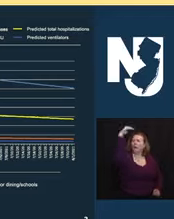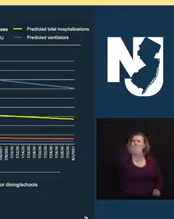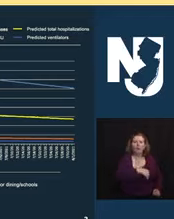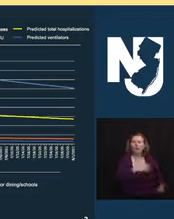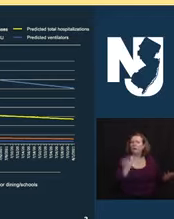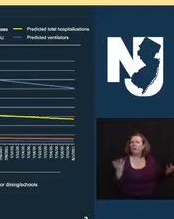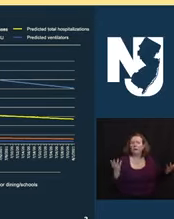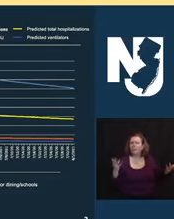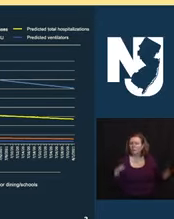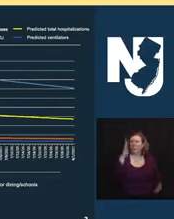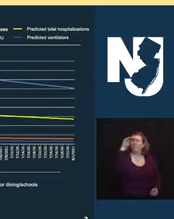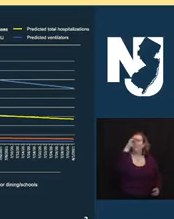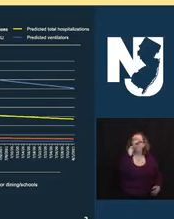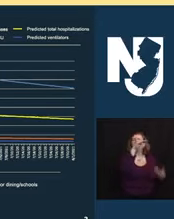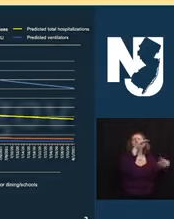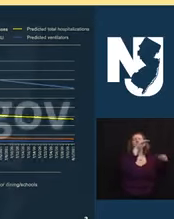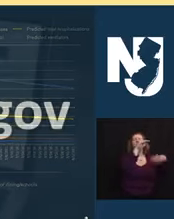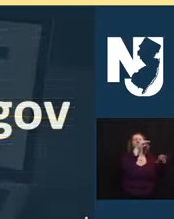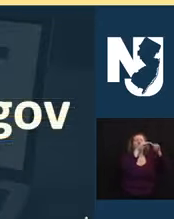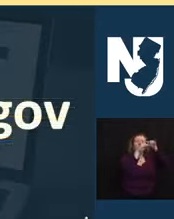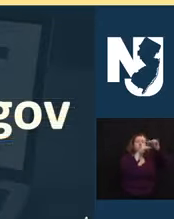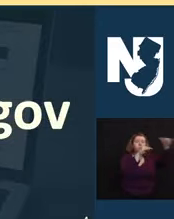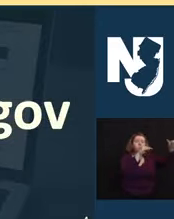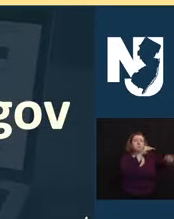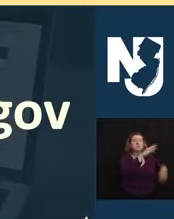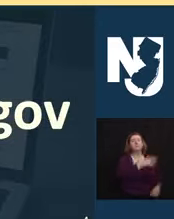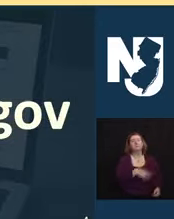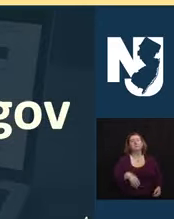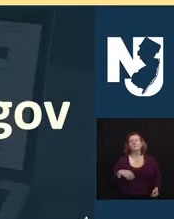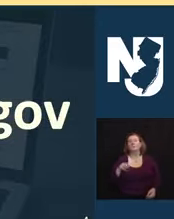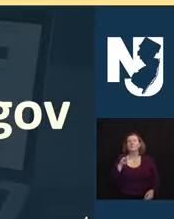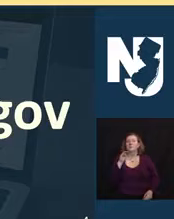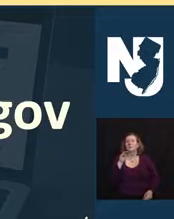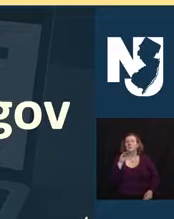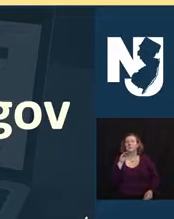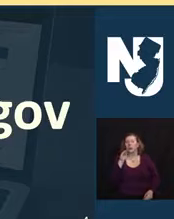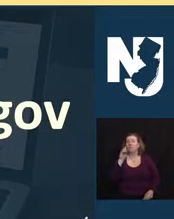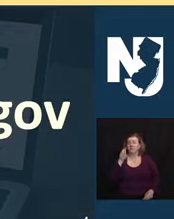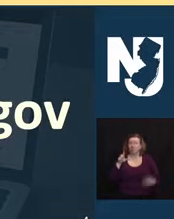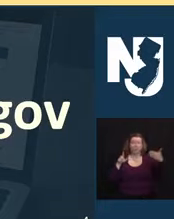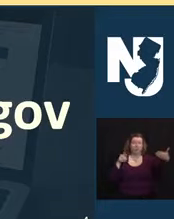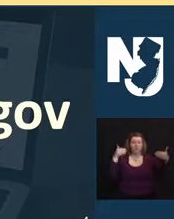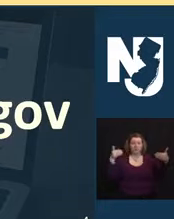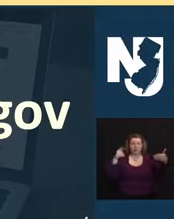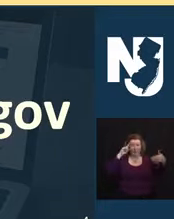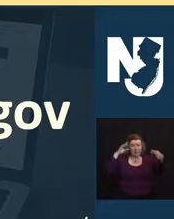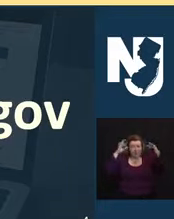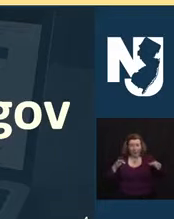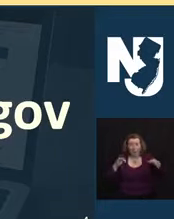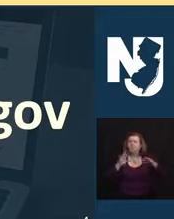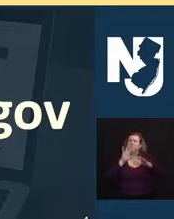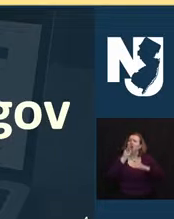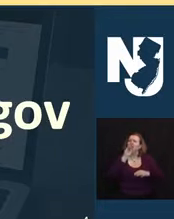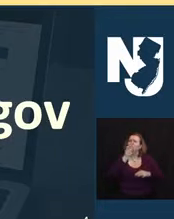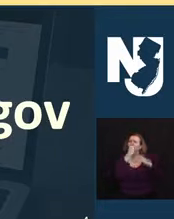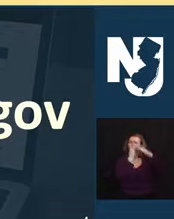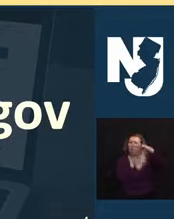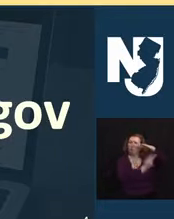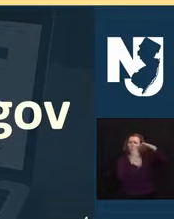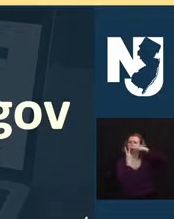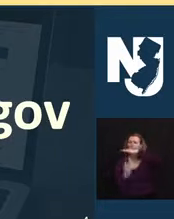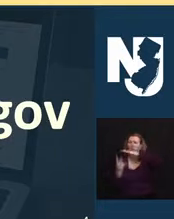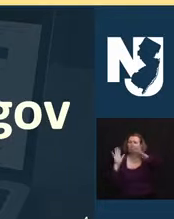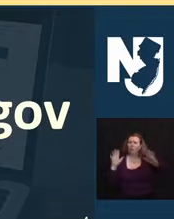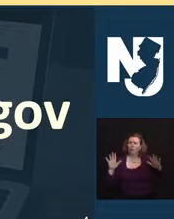don't. As I said, these are models. They're not certainties. We can change them through our behavior. The fewer new cases,